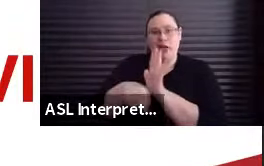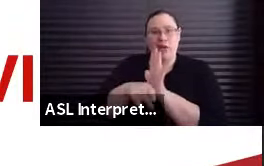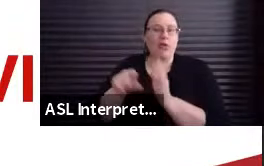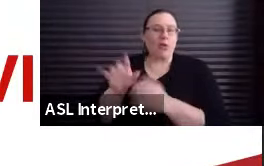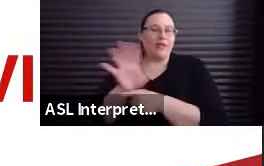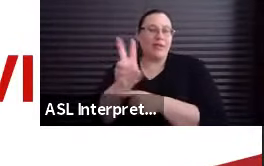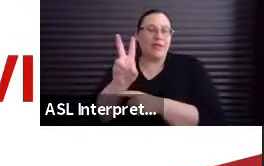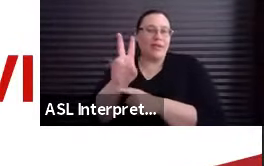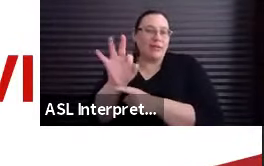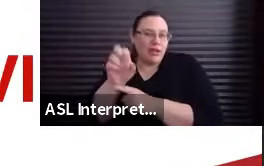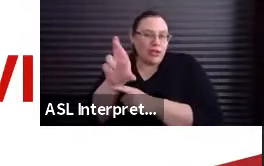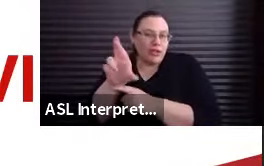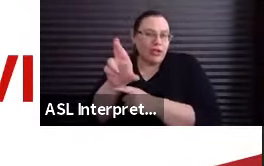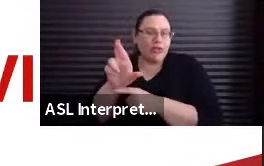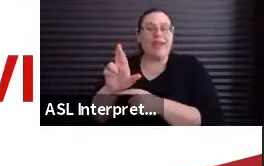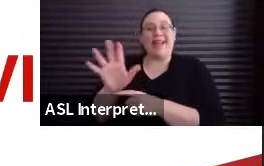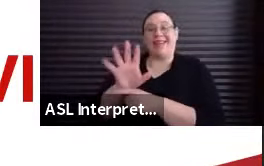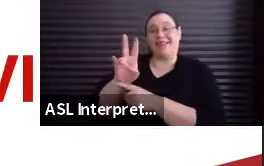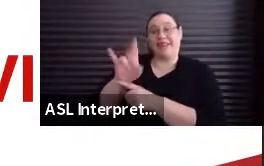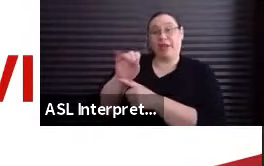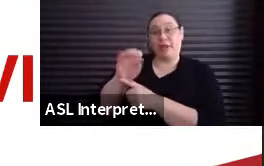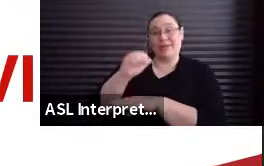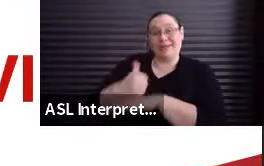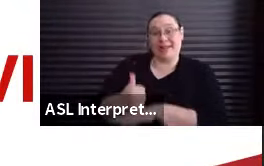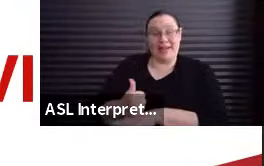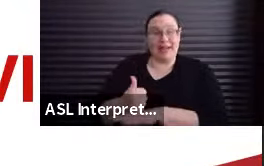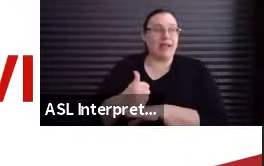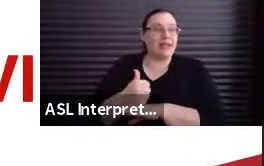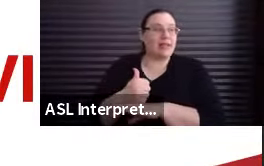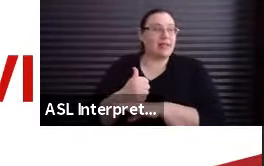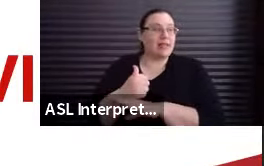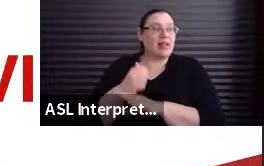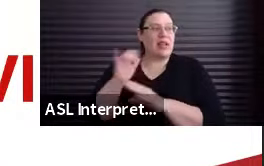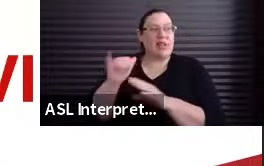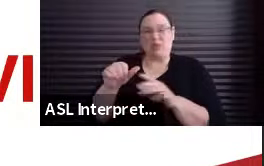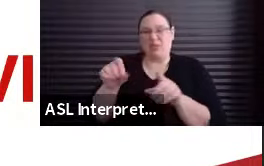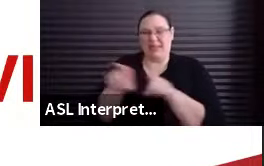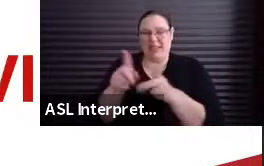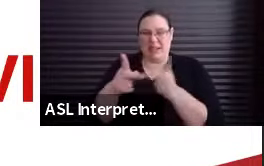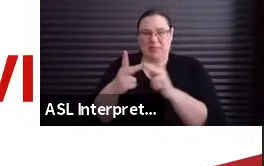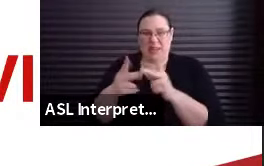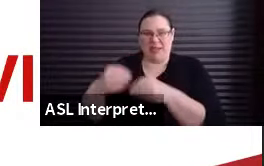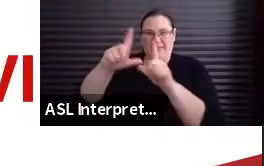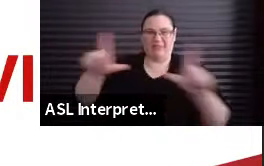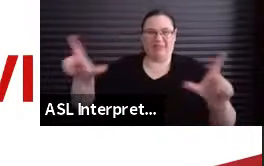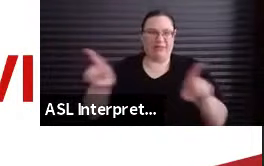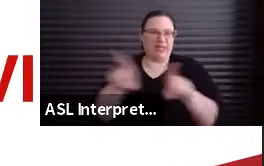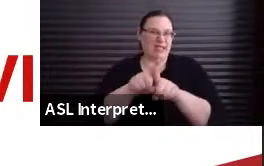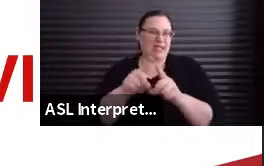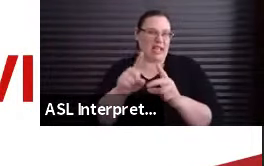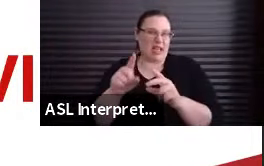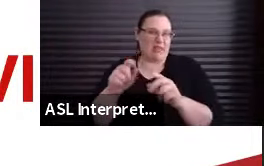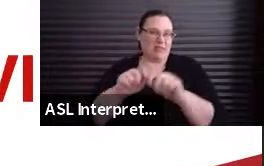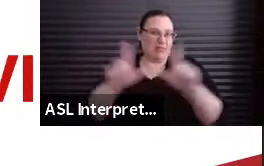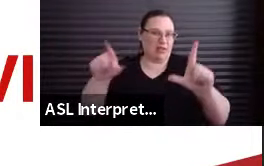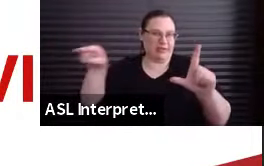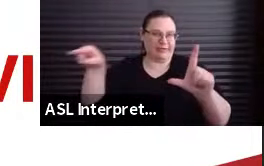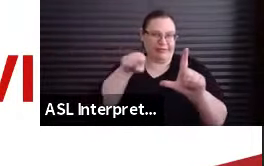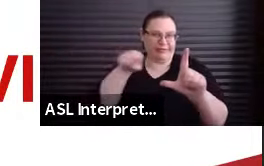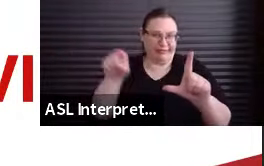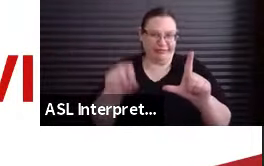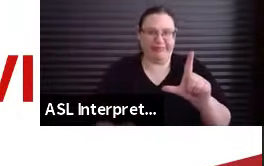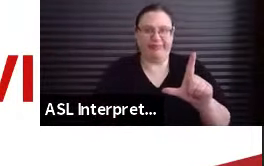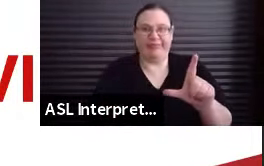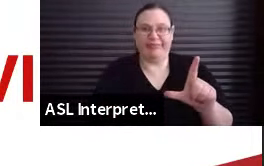and then video settings. So they basically go to the same place, which is here. So you see here